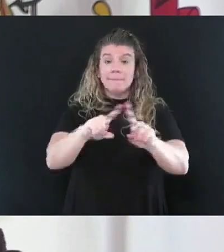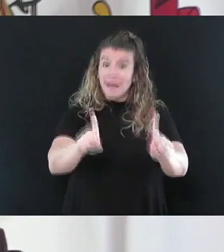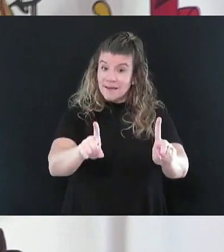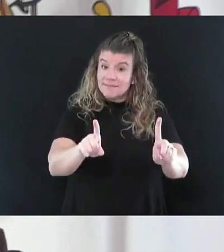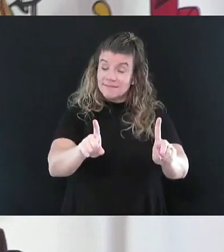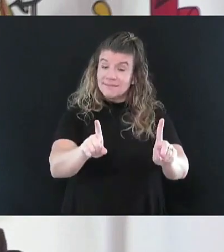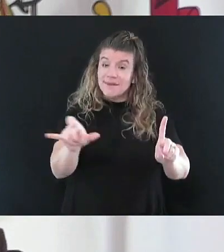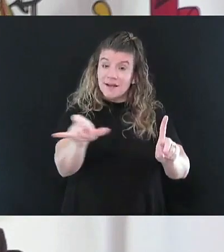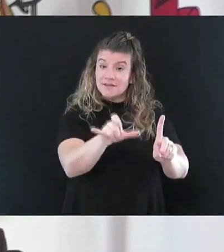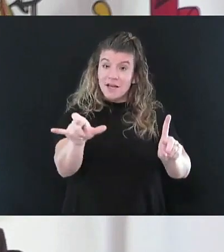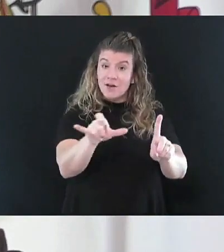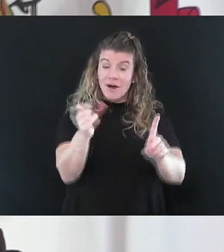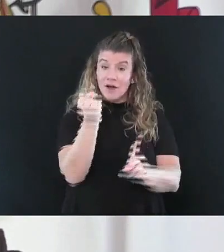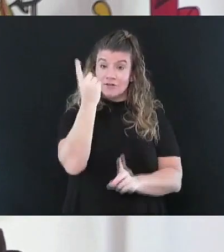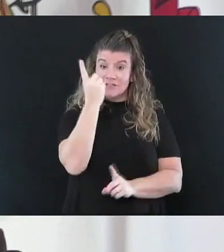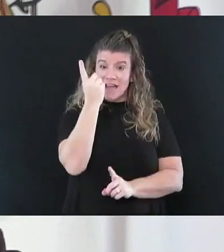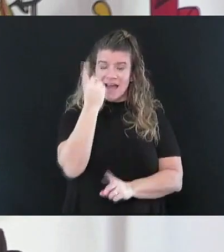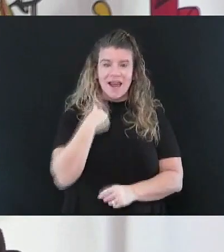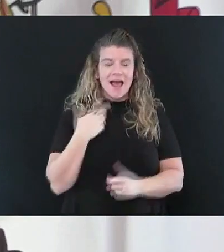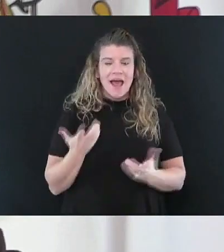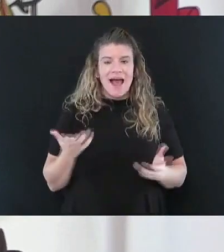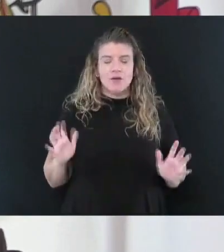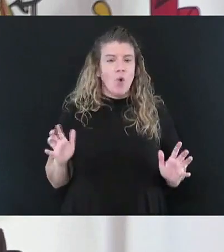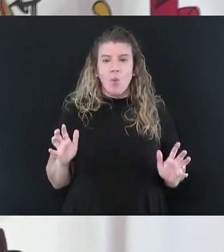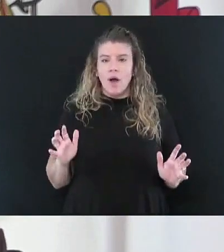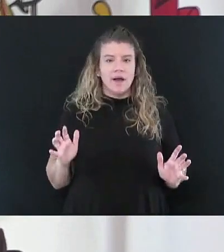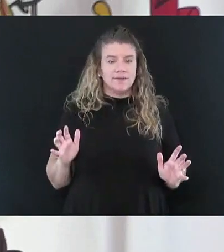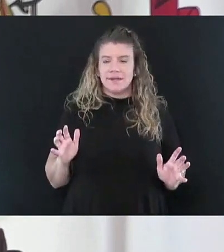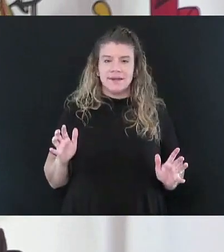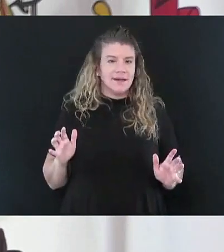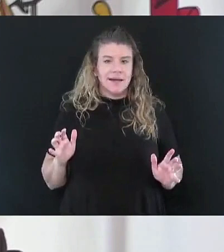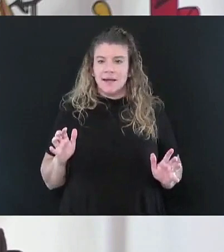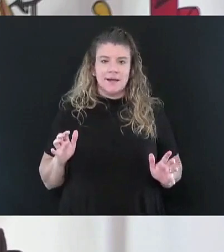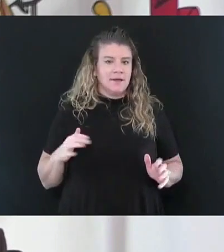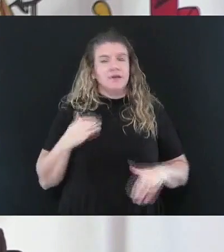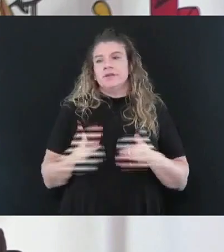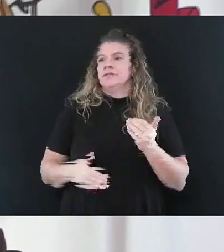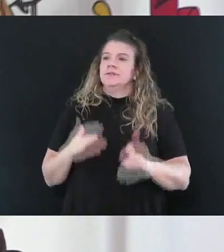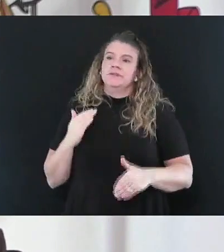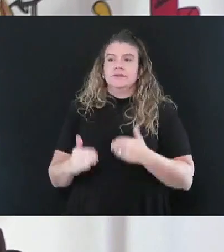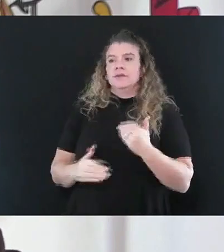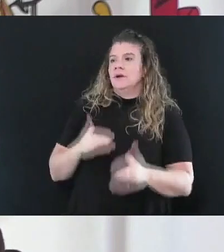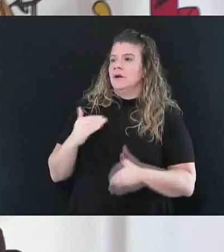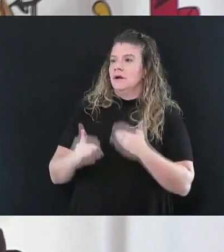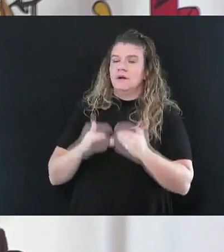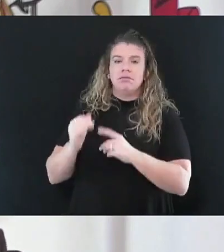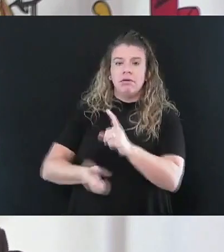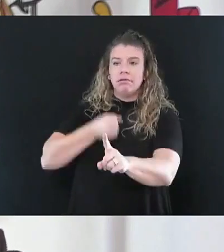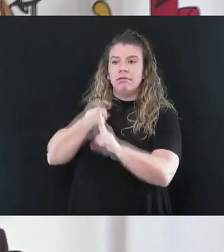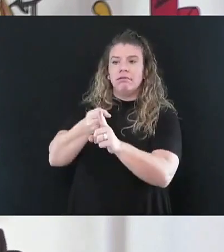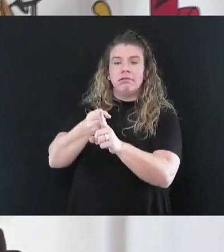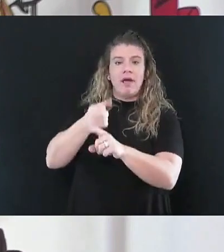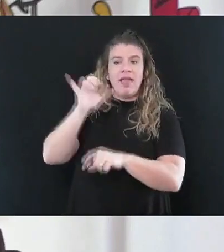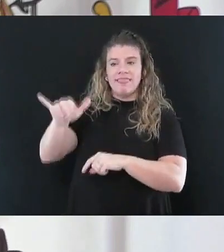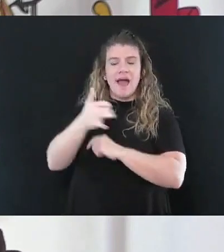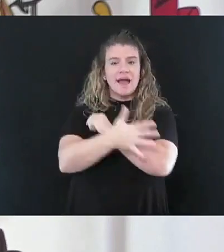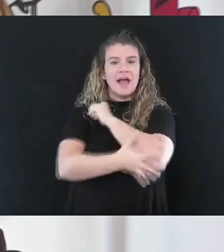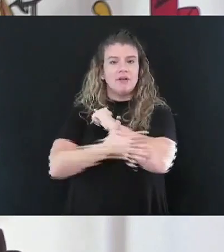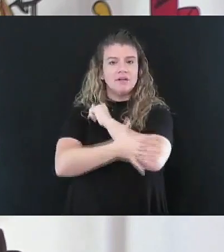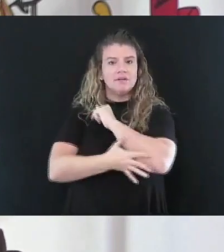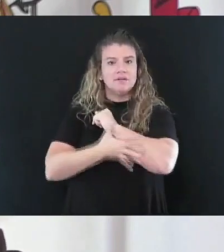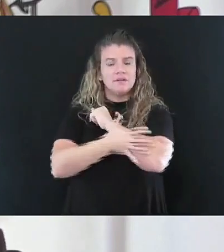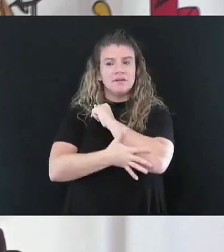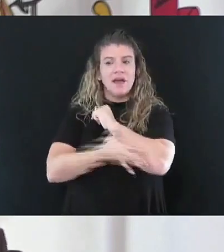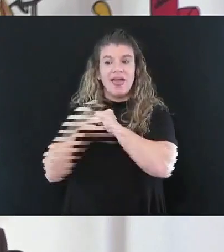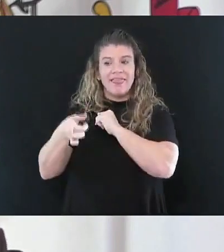time, we don't want to awaken to a situation to where somebody from that county